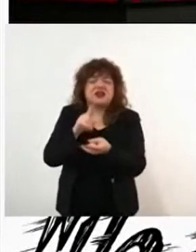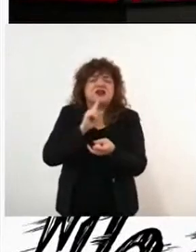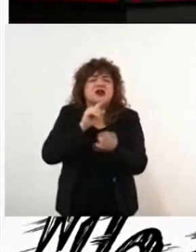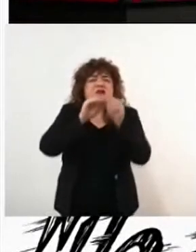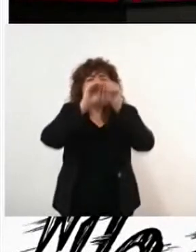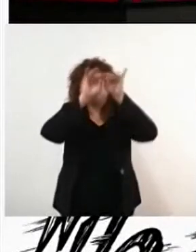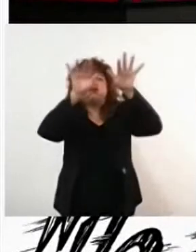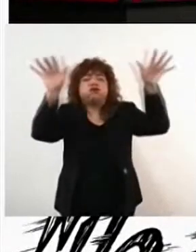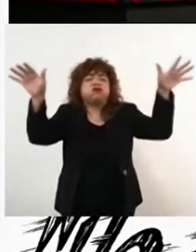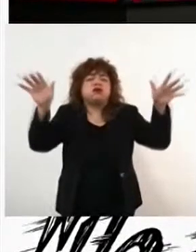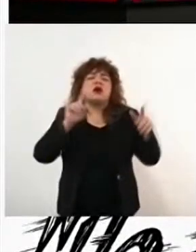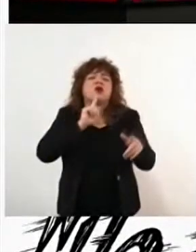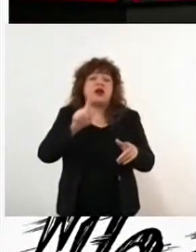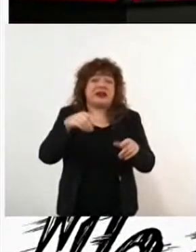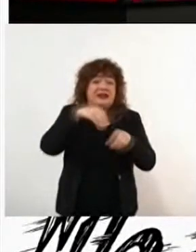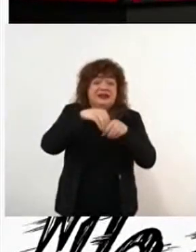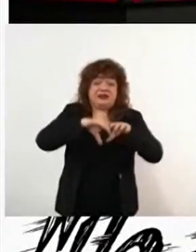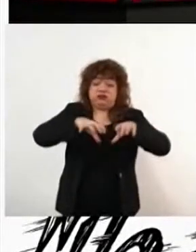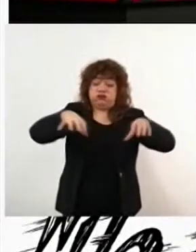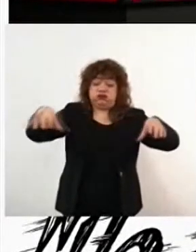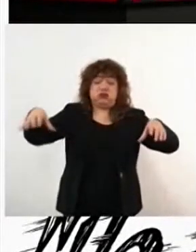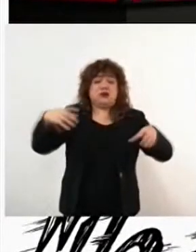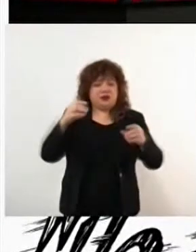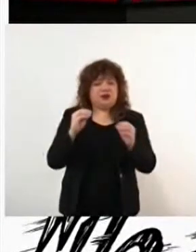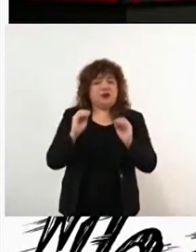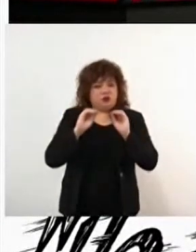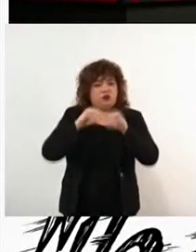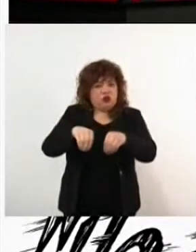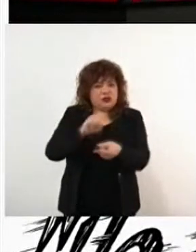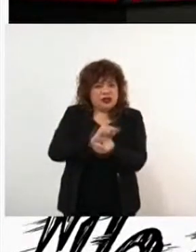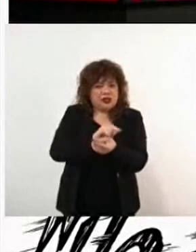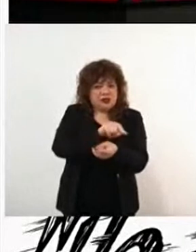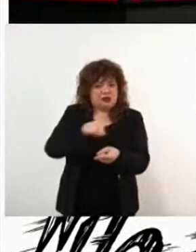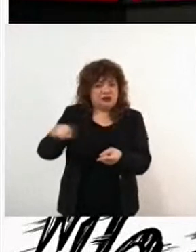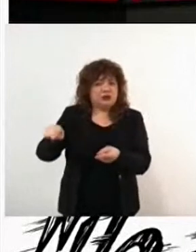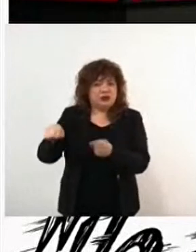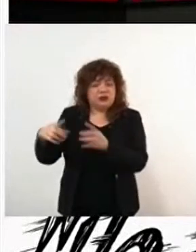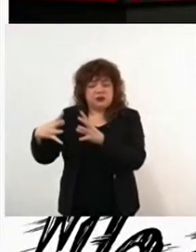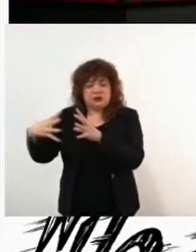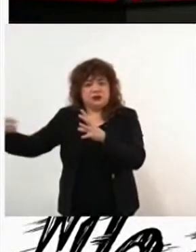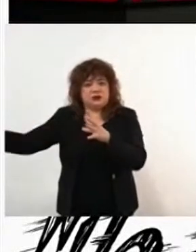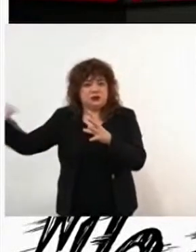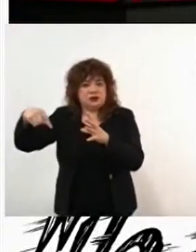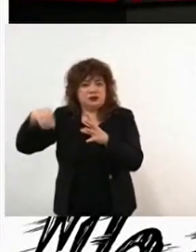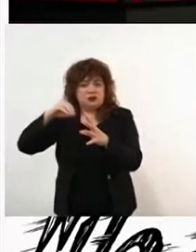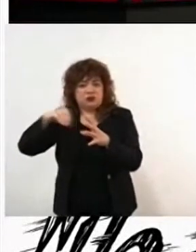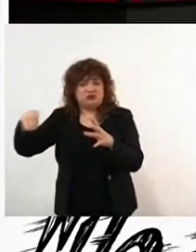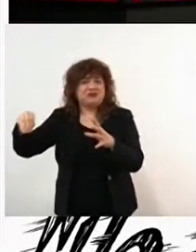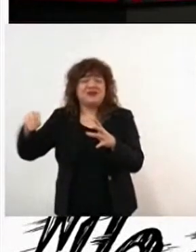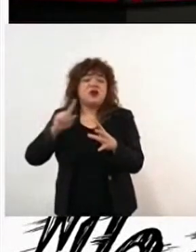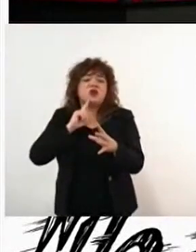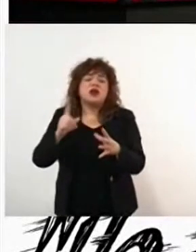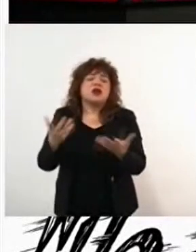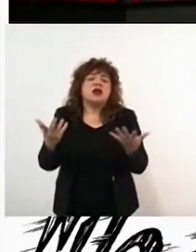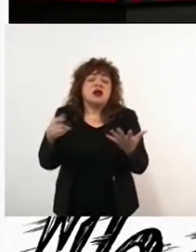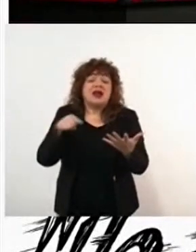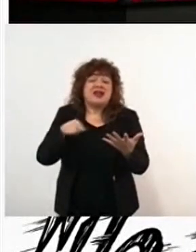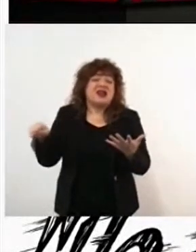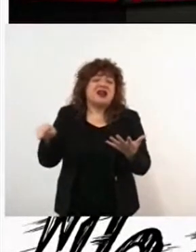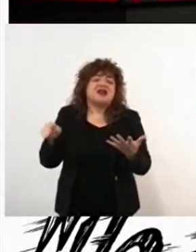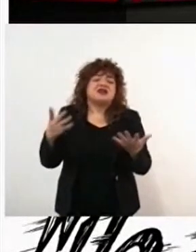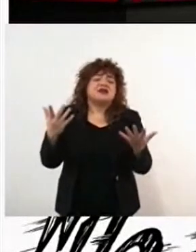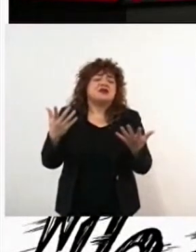inside those rockets can do. I mean, you know, there are so many urgent things that need doing back